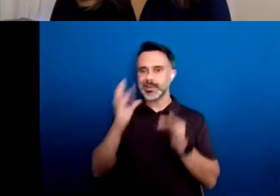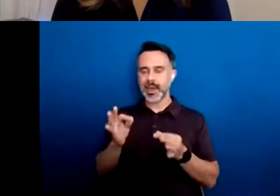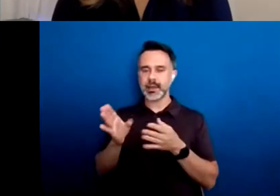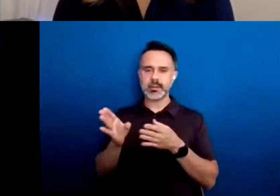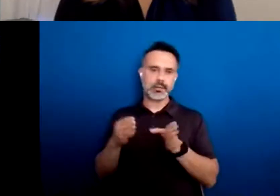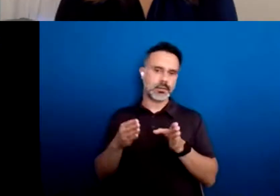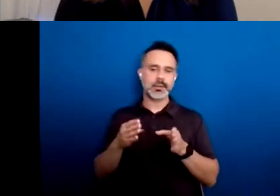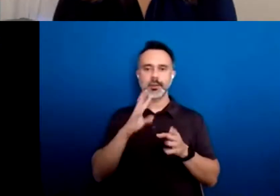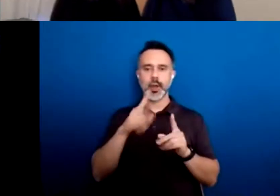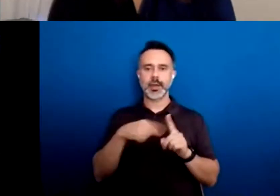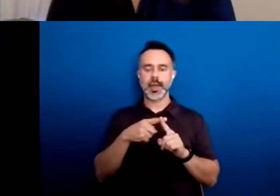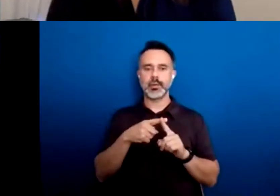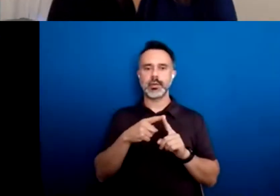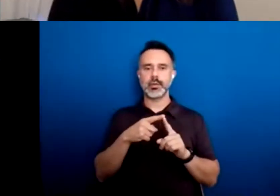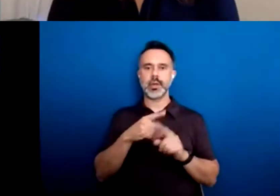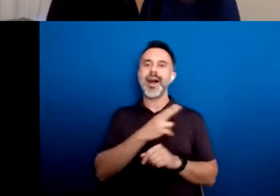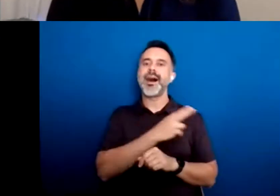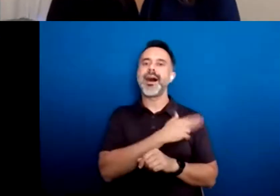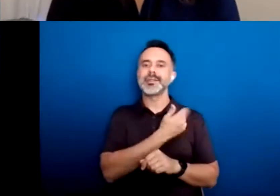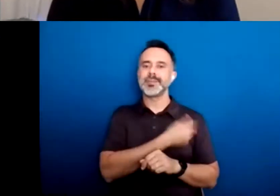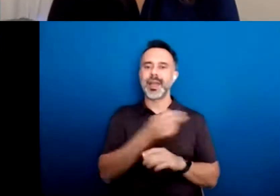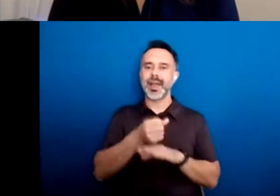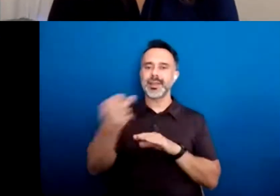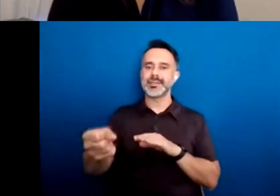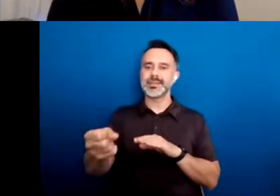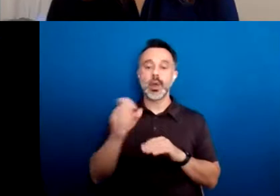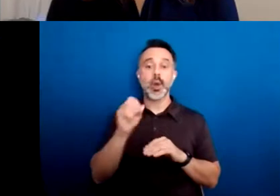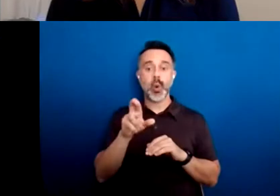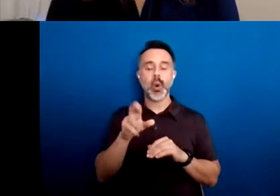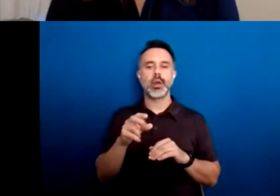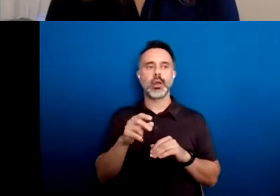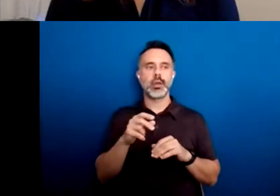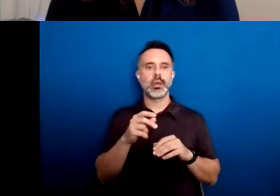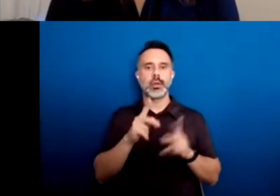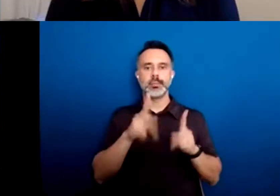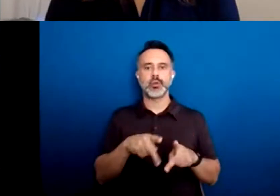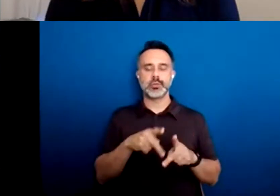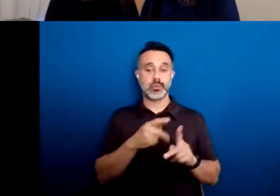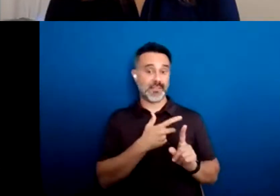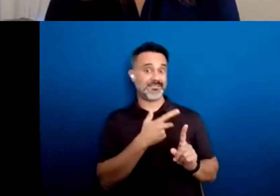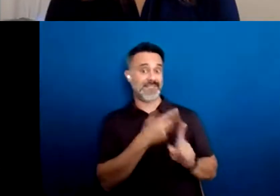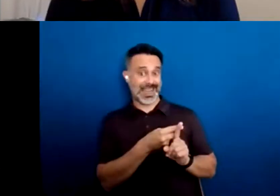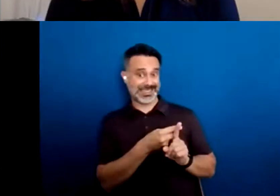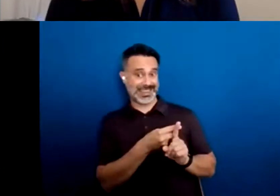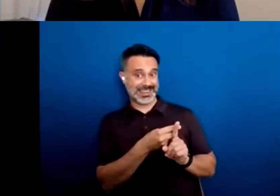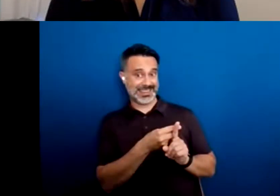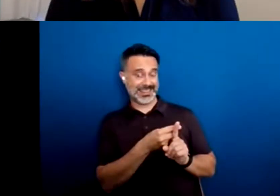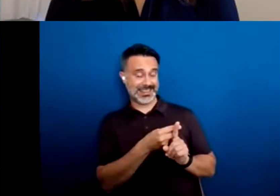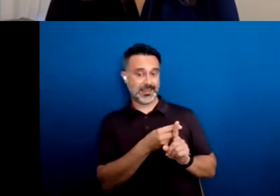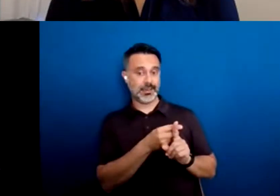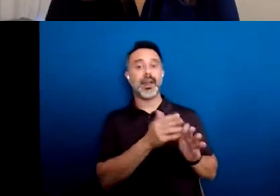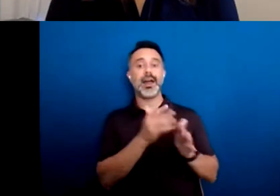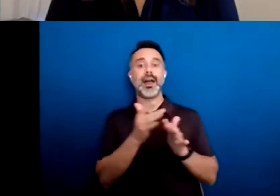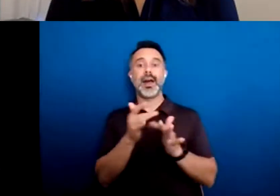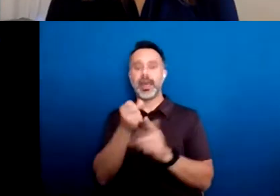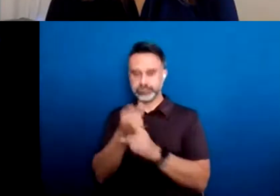about hospitalized patients or people who've died after they've been vaccinated. And so let me just point out